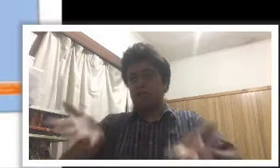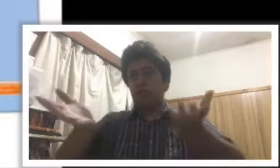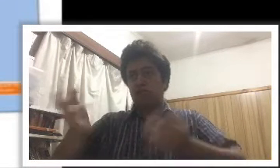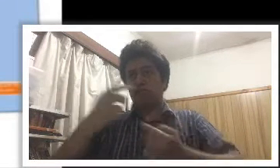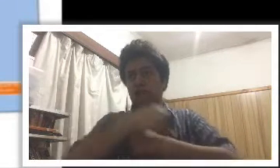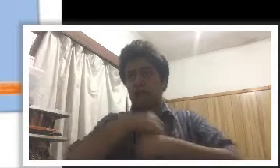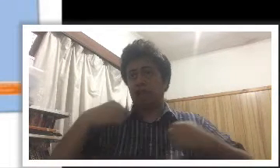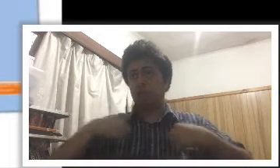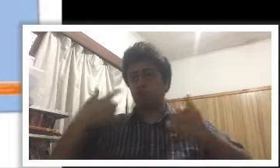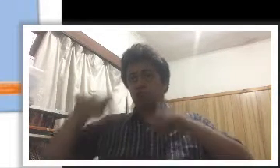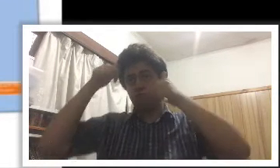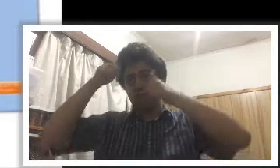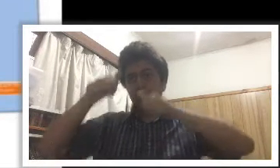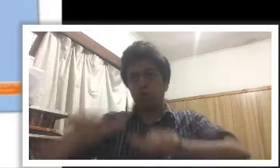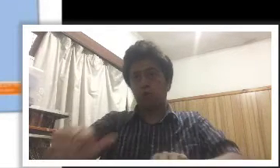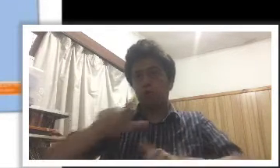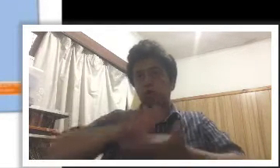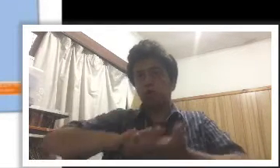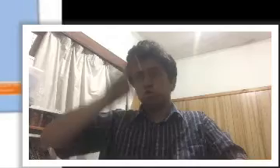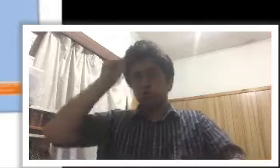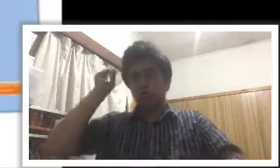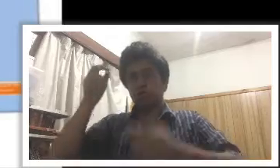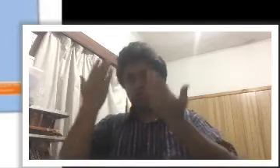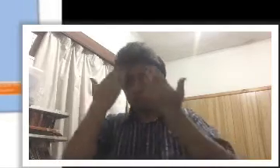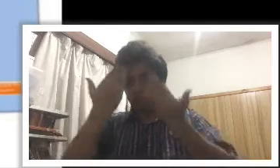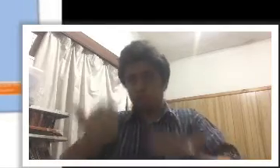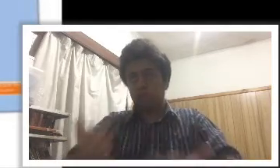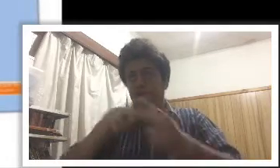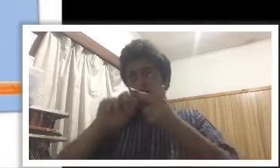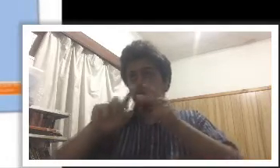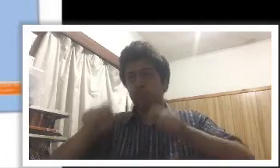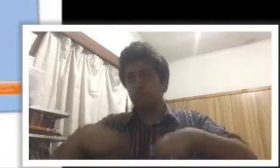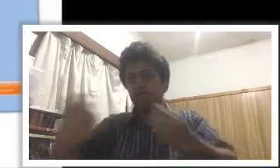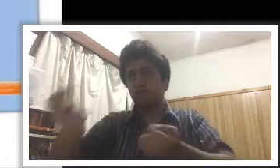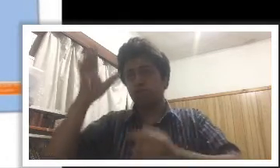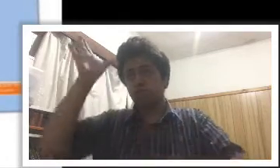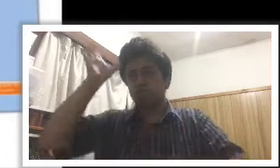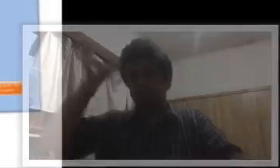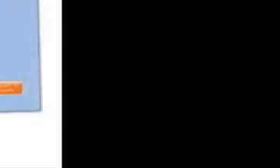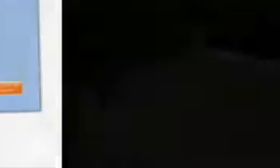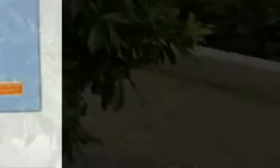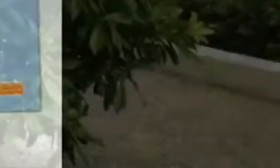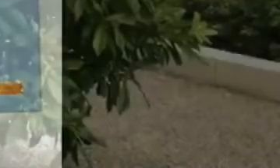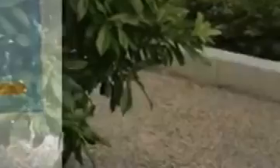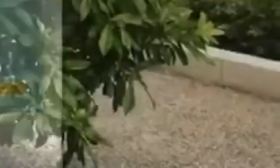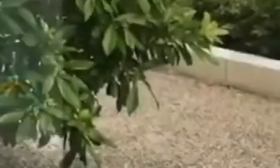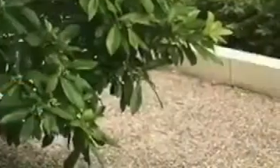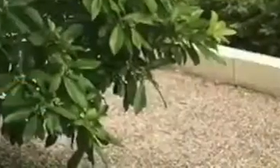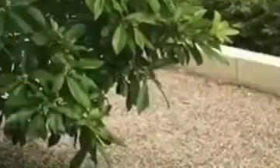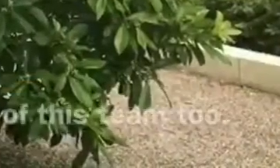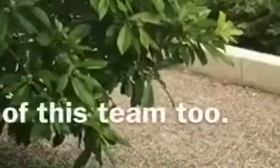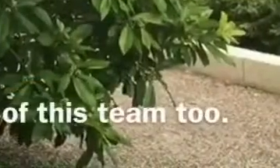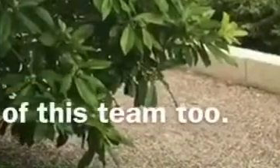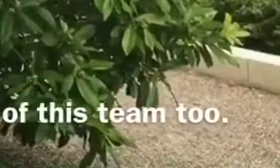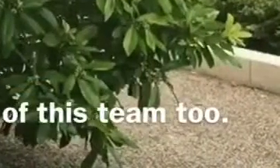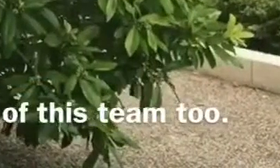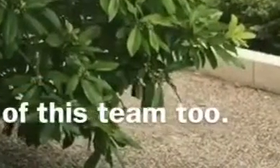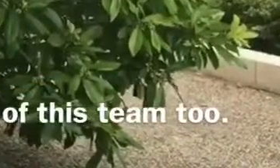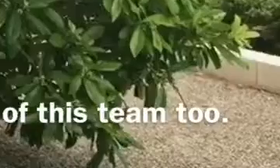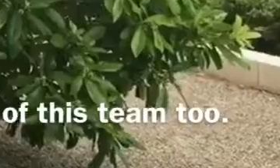Asia, and, as previously mentioned, Aboriginal and Torres Strait Islanders history and culture.